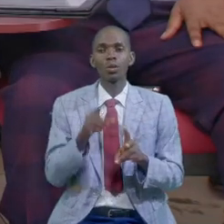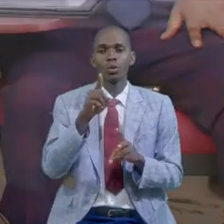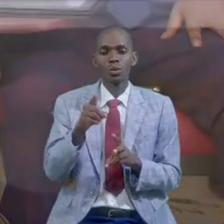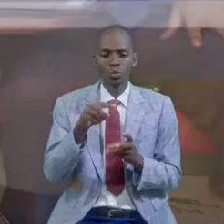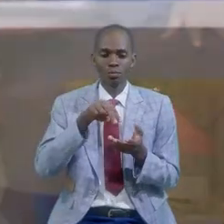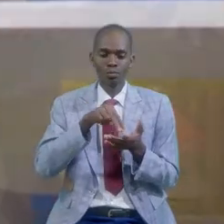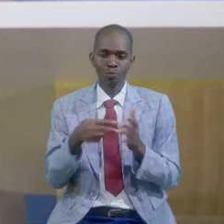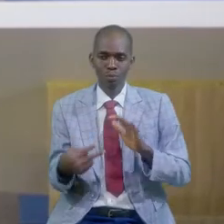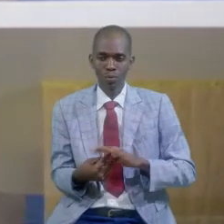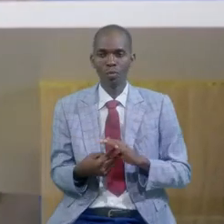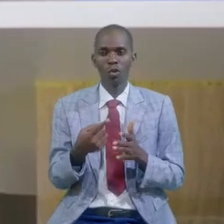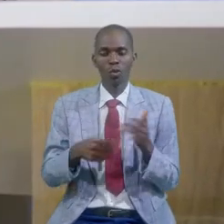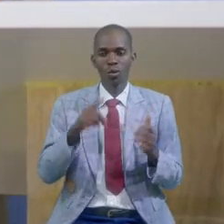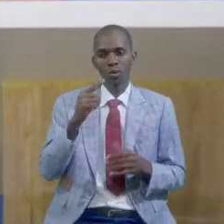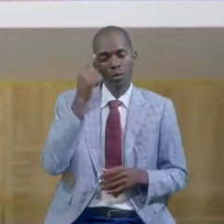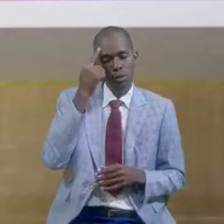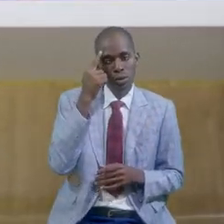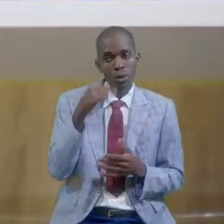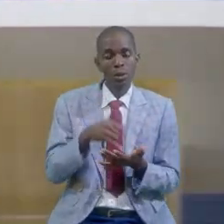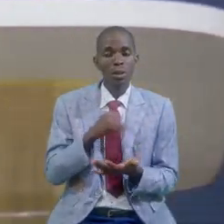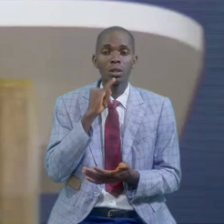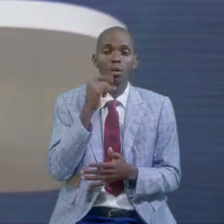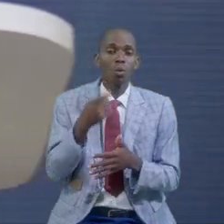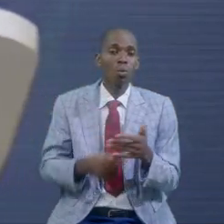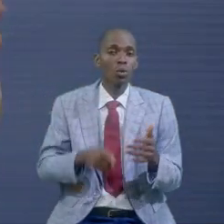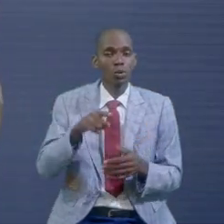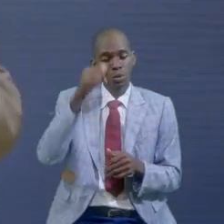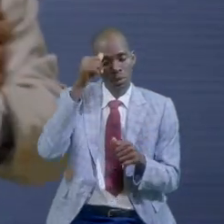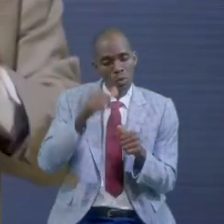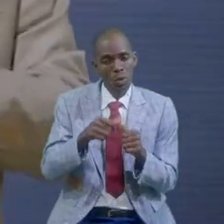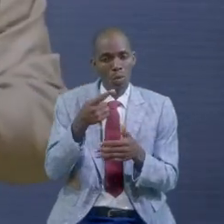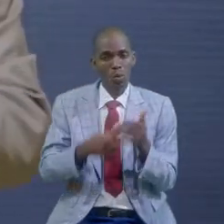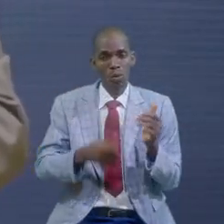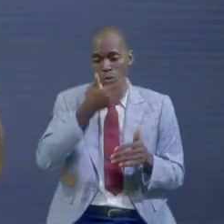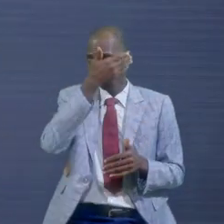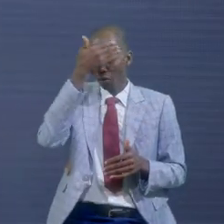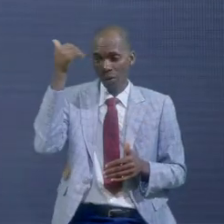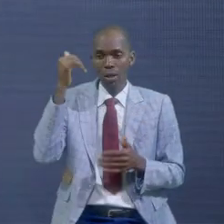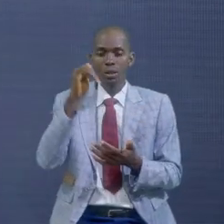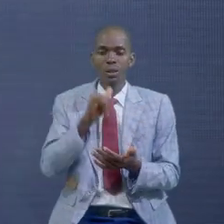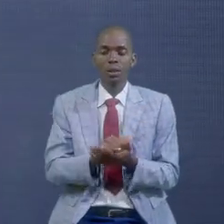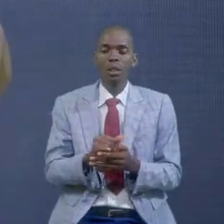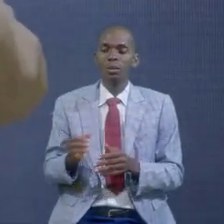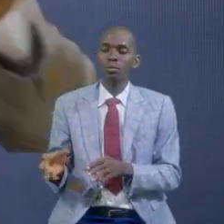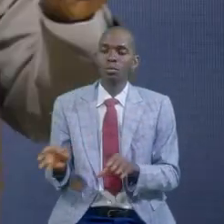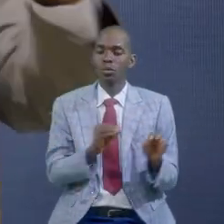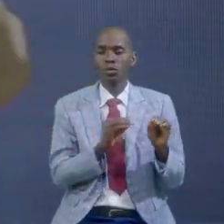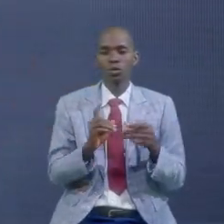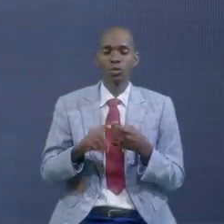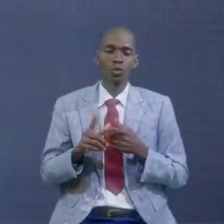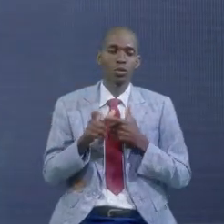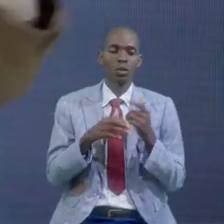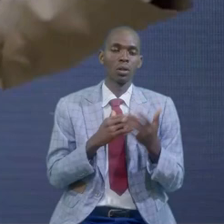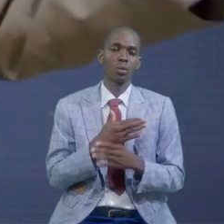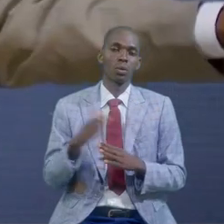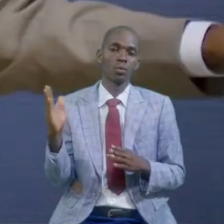It's what you remember. It's what you forget that runs you out of town. Now, on